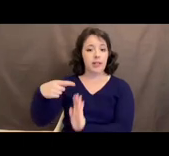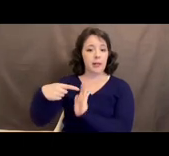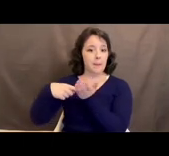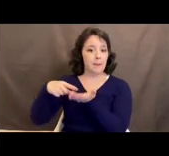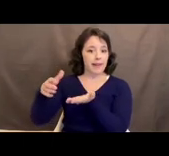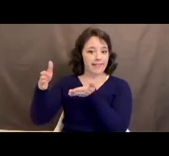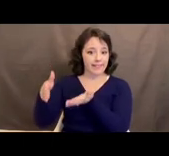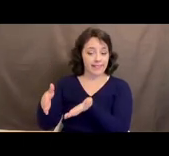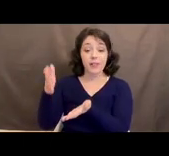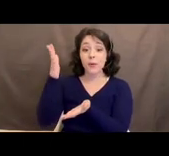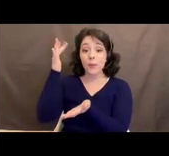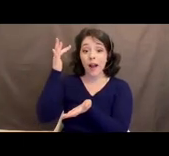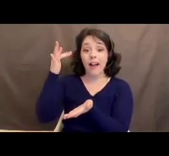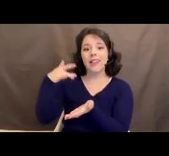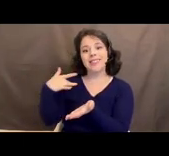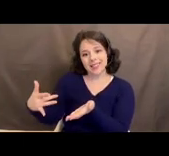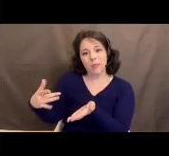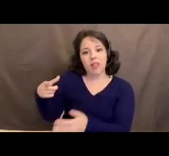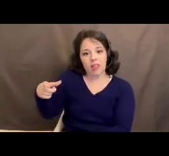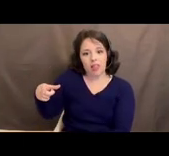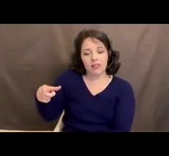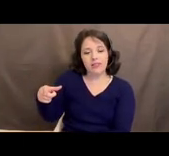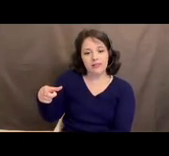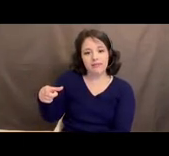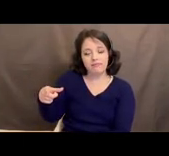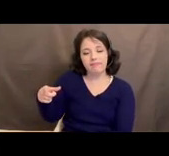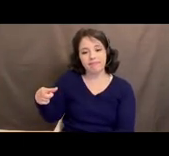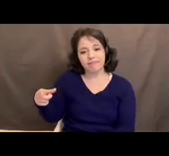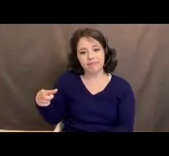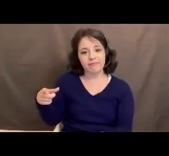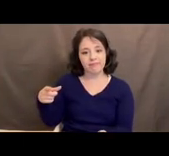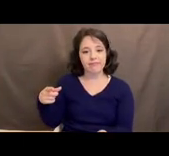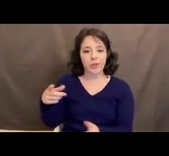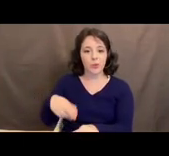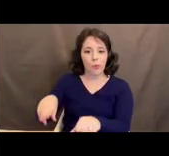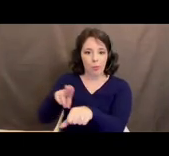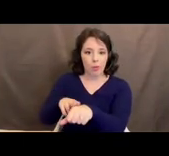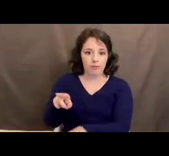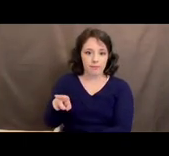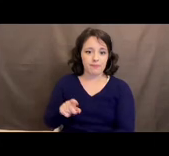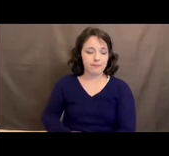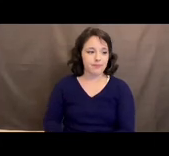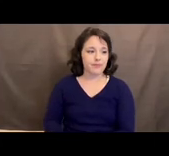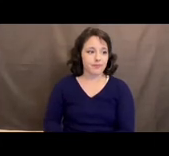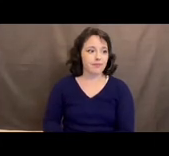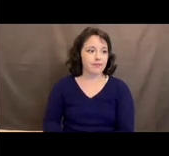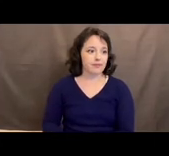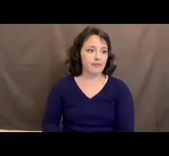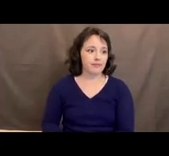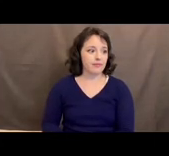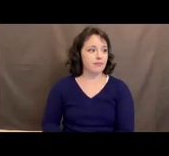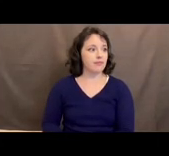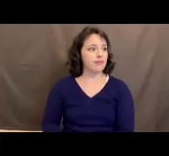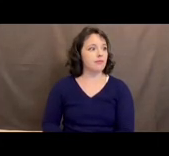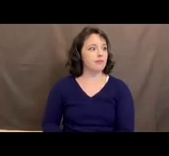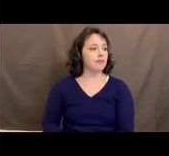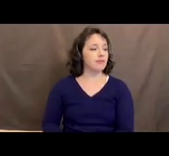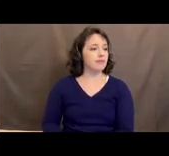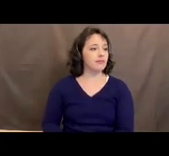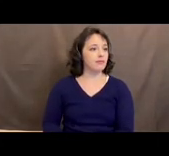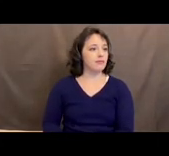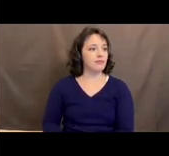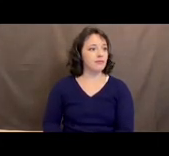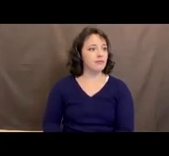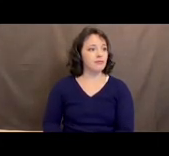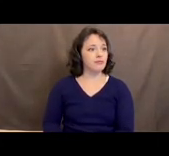serve as authorized representative do tend to be the representative payee for those individuals as well. We can go to the next slide.